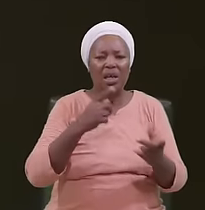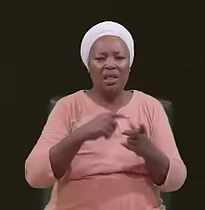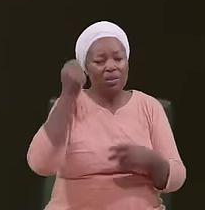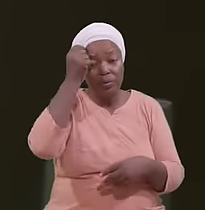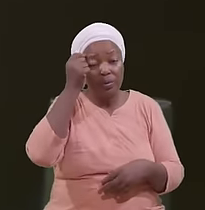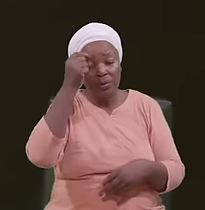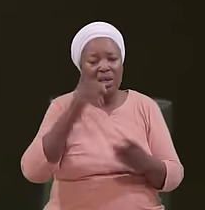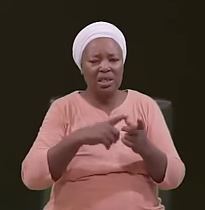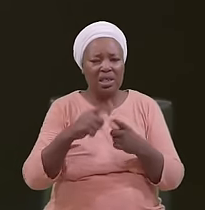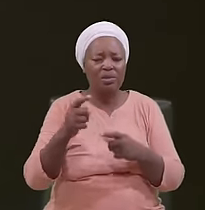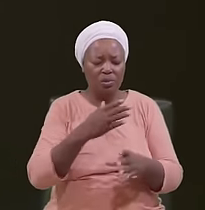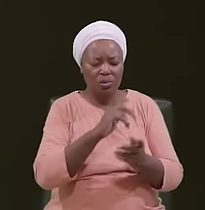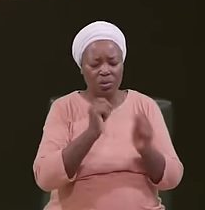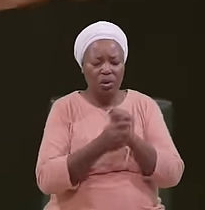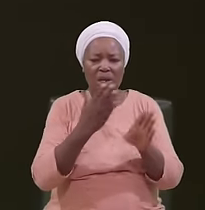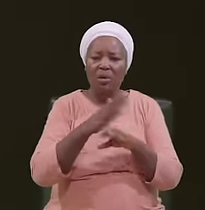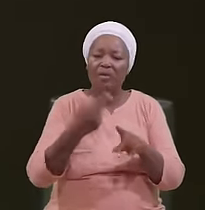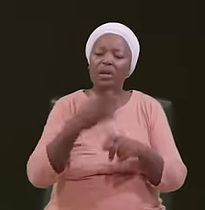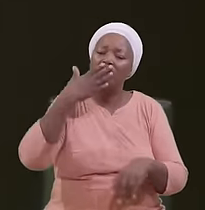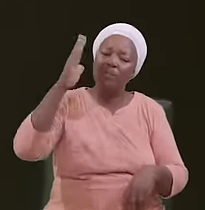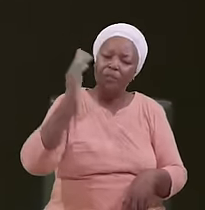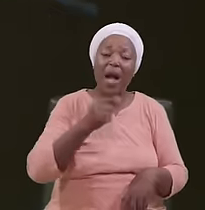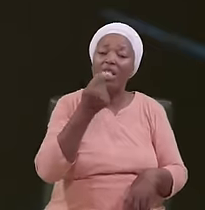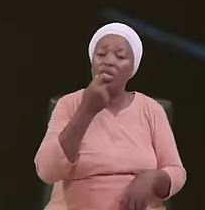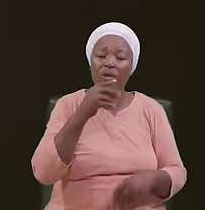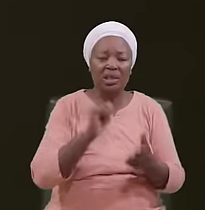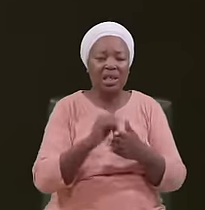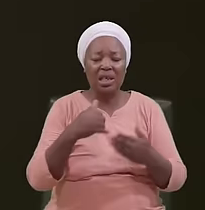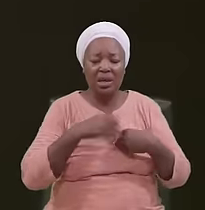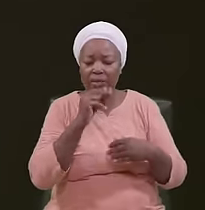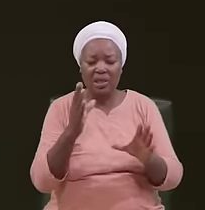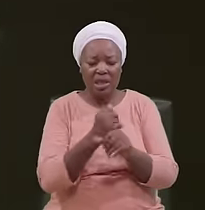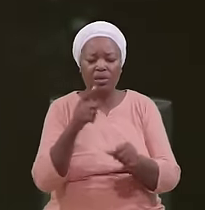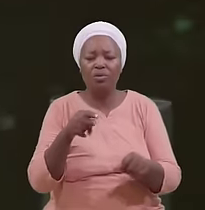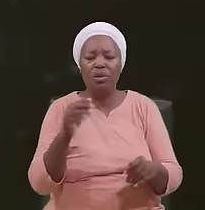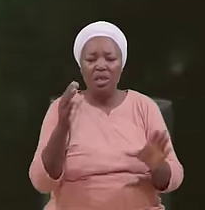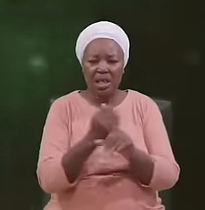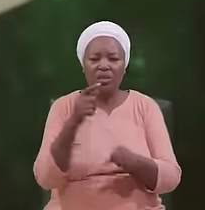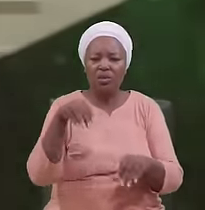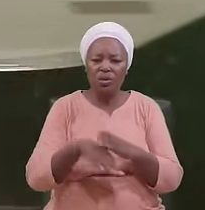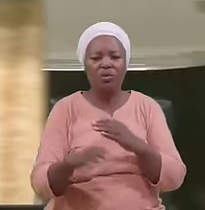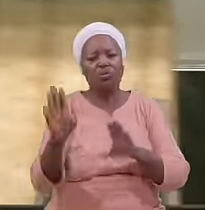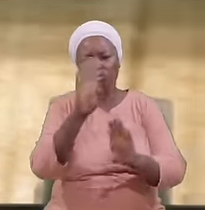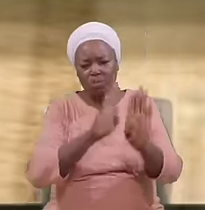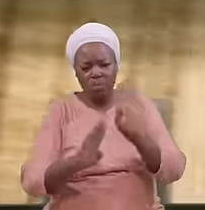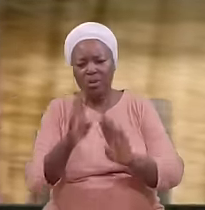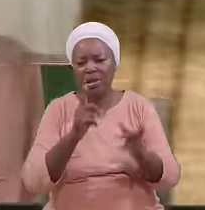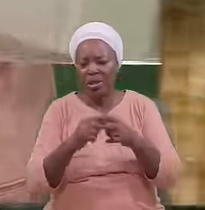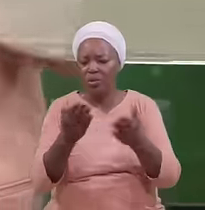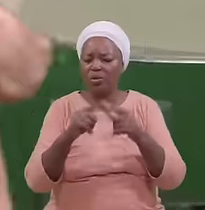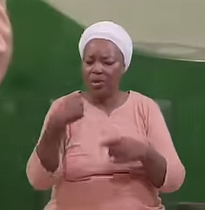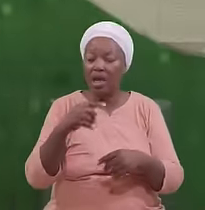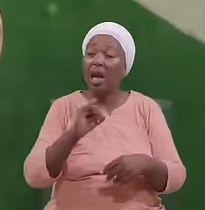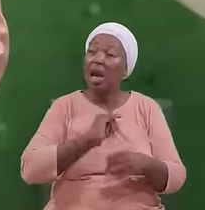bad tongue, the tongue that has been getting into trouble, and you want to say, I come to Christ